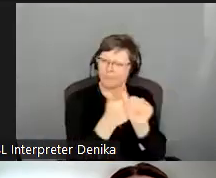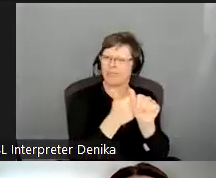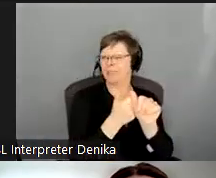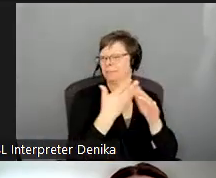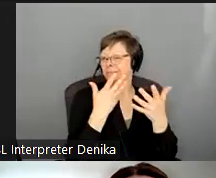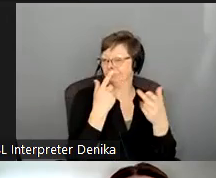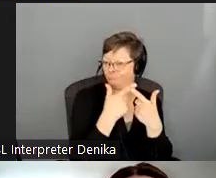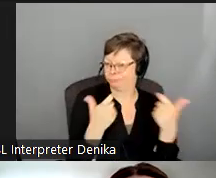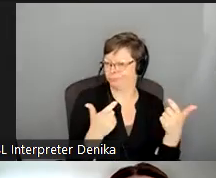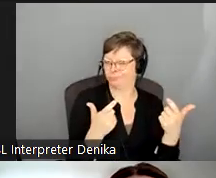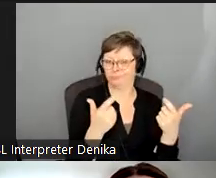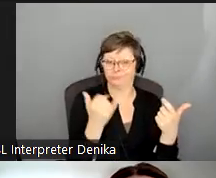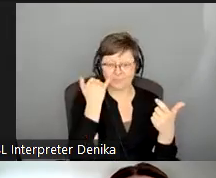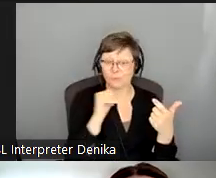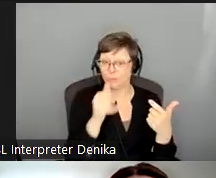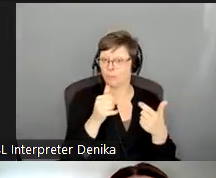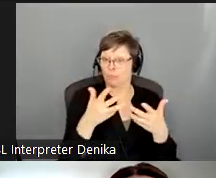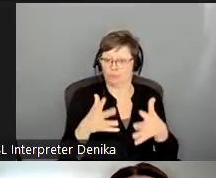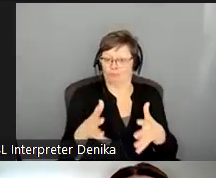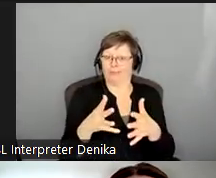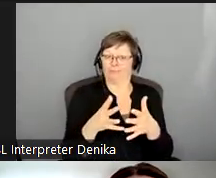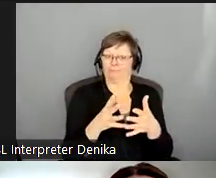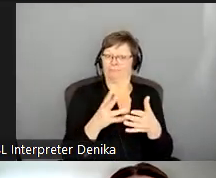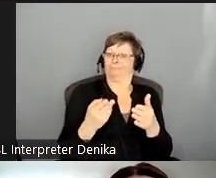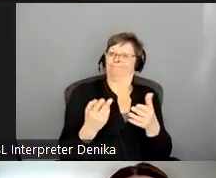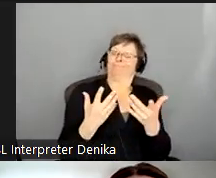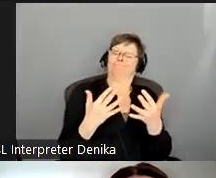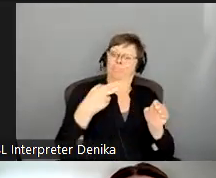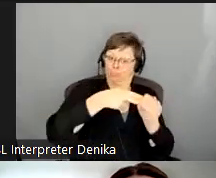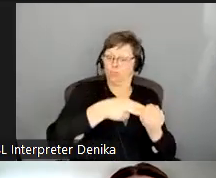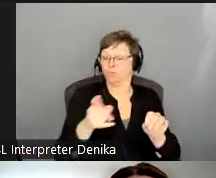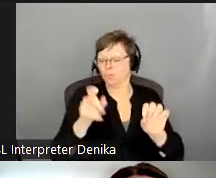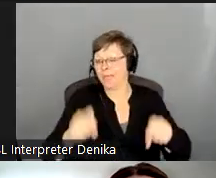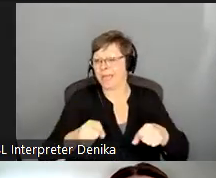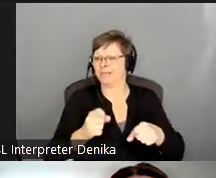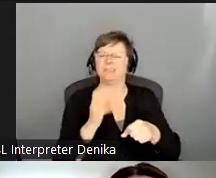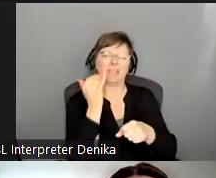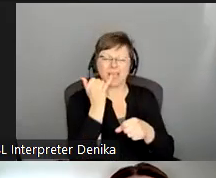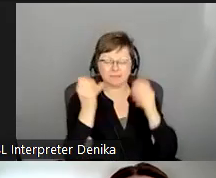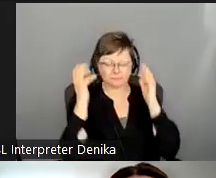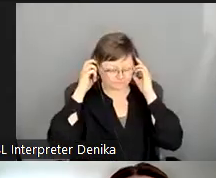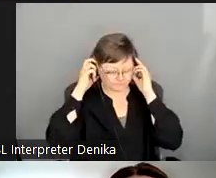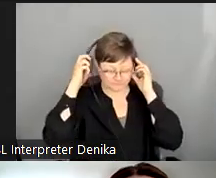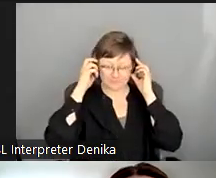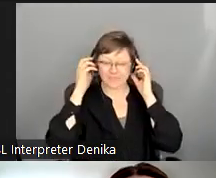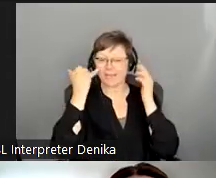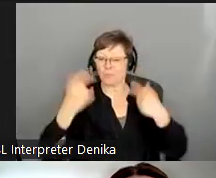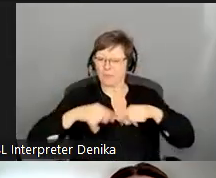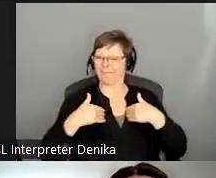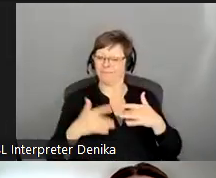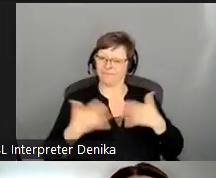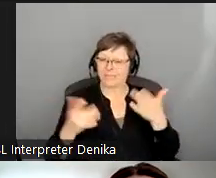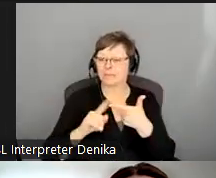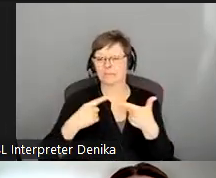already. Subscribe to get all the notifications about our upcoming events, conferences, new materials,